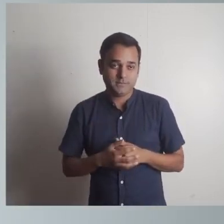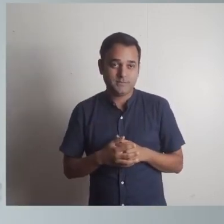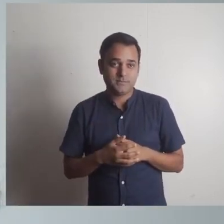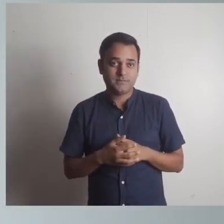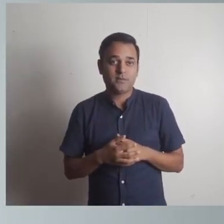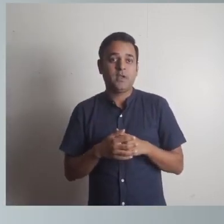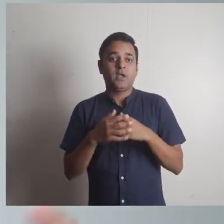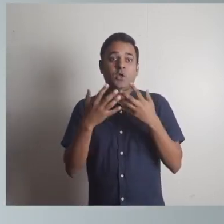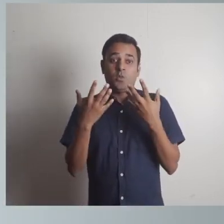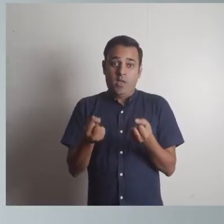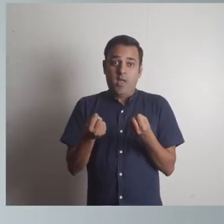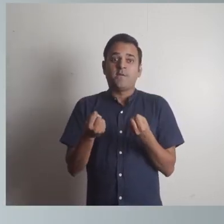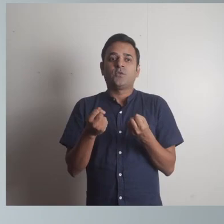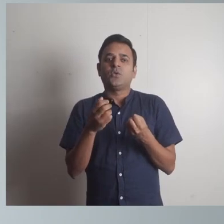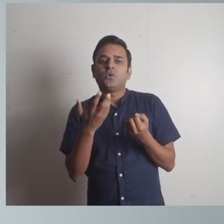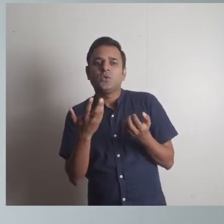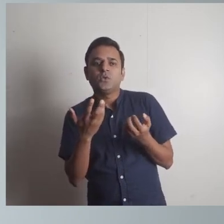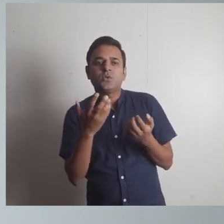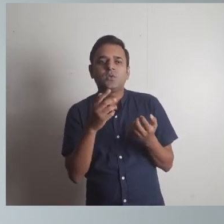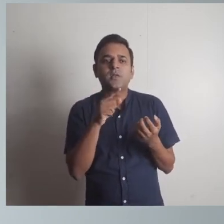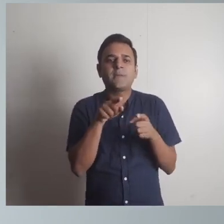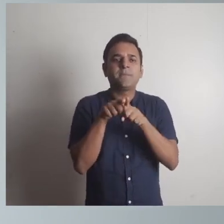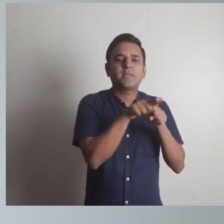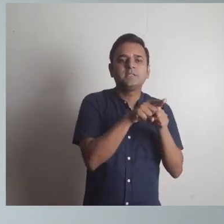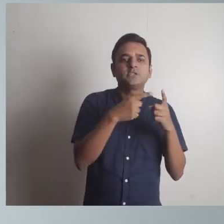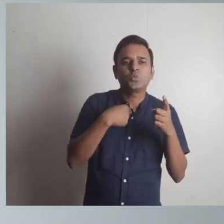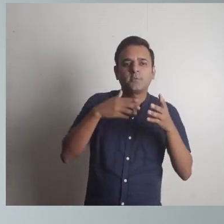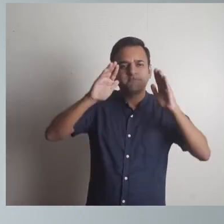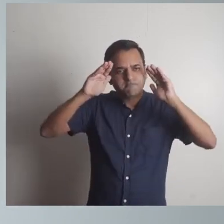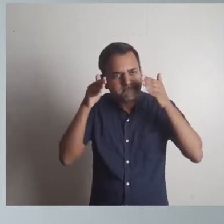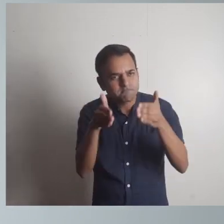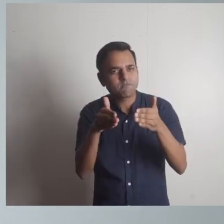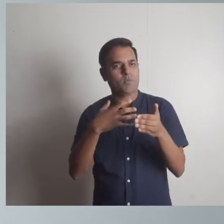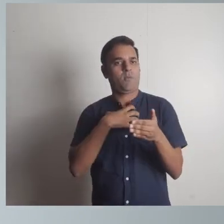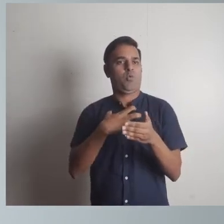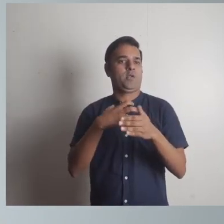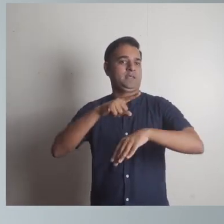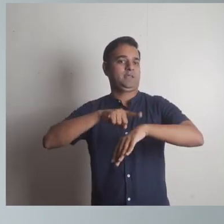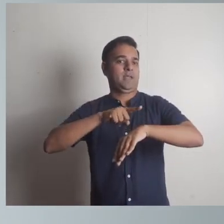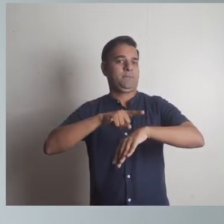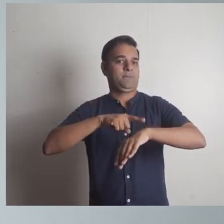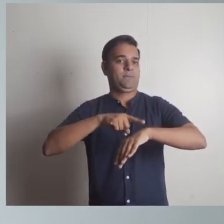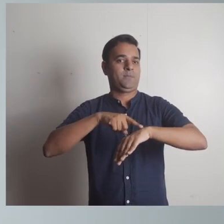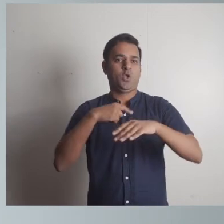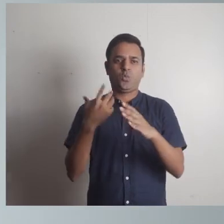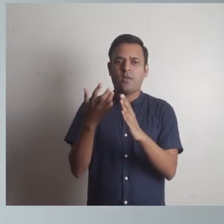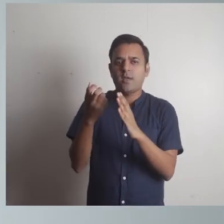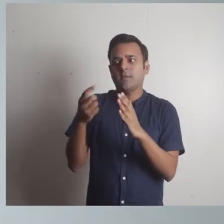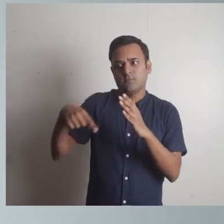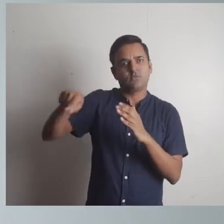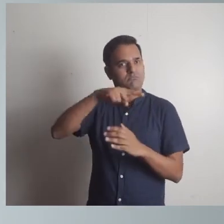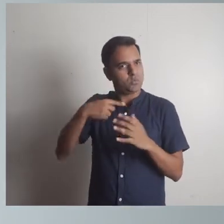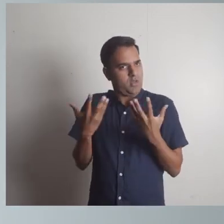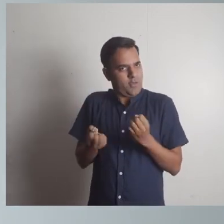we can keep concentrating and have more time on the things that we are experts in, as long as the body of politics